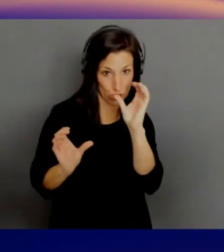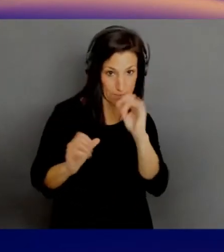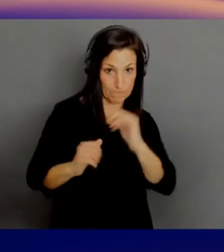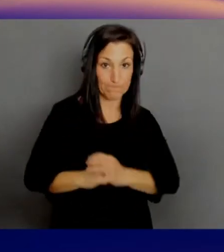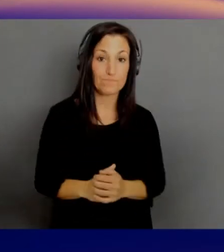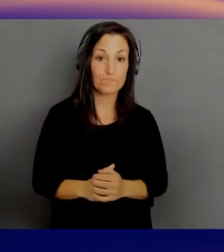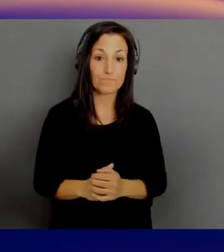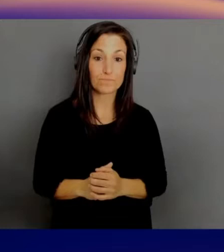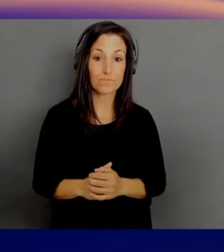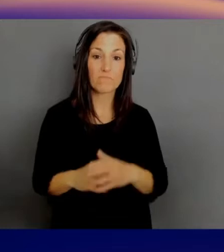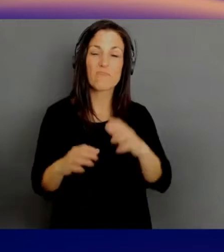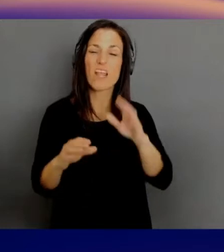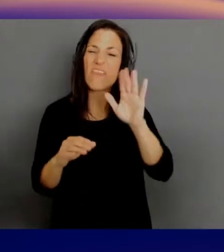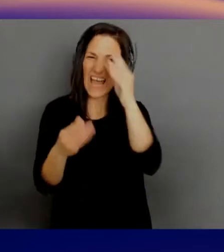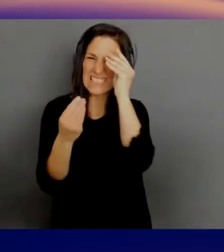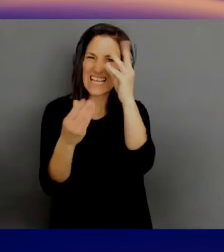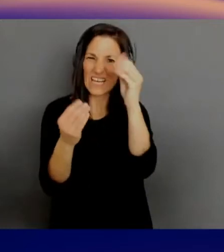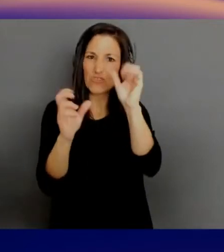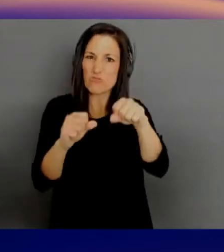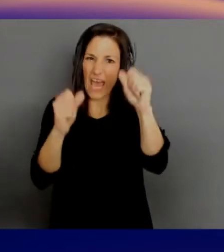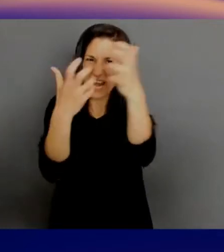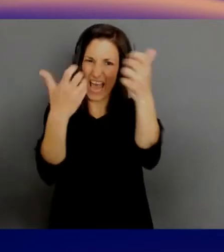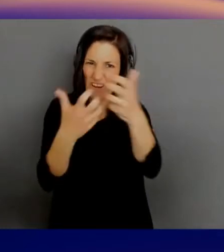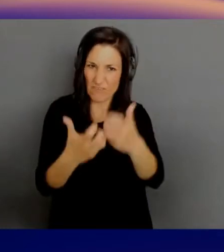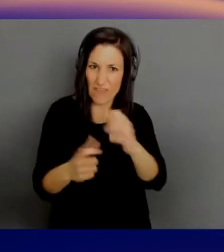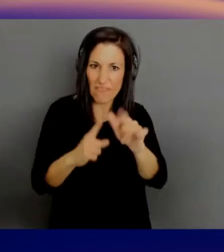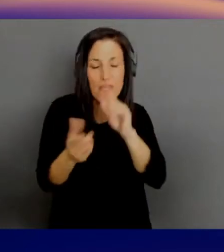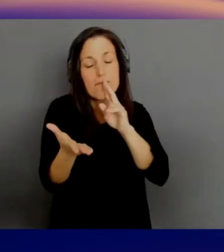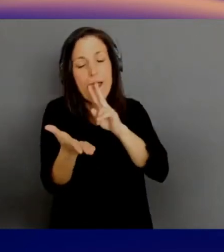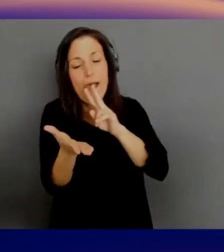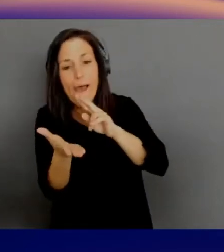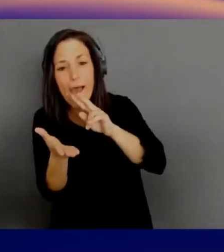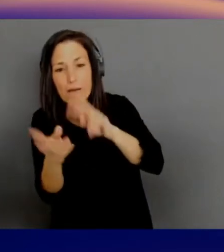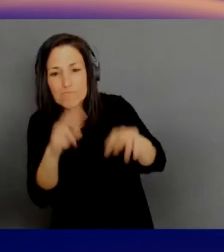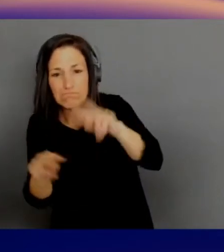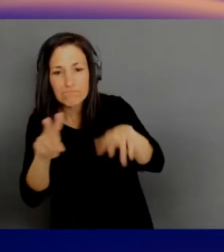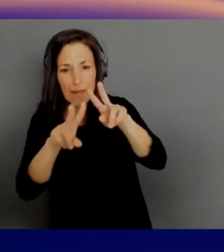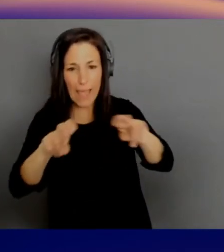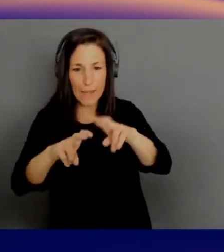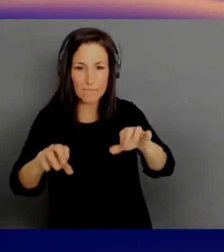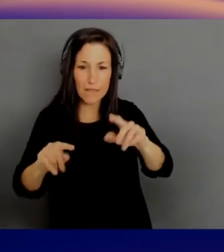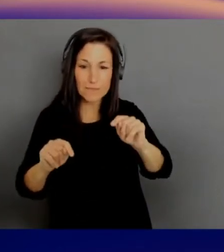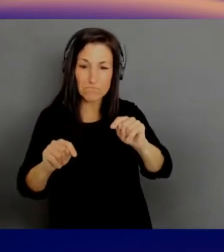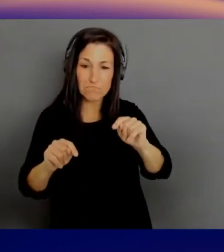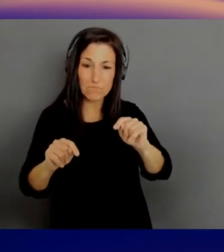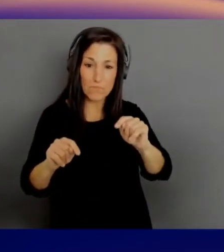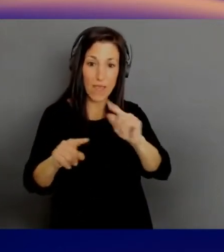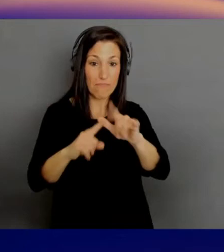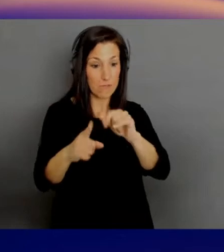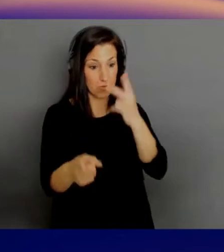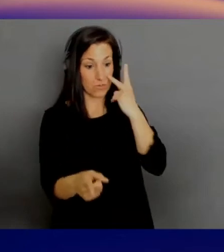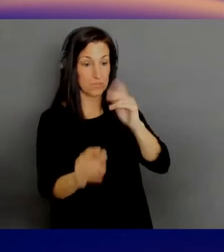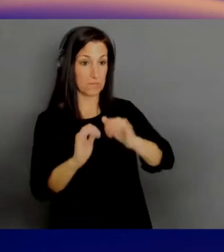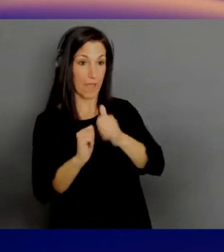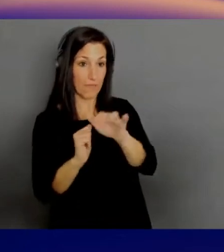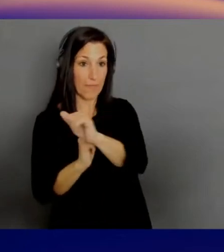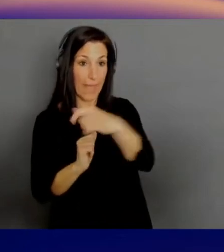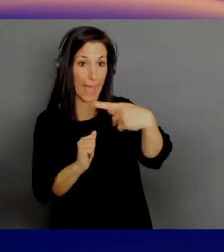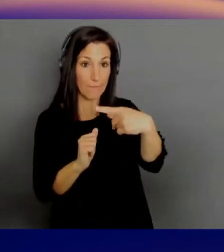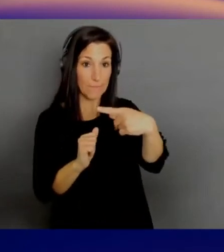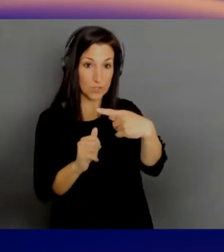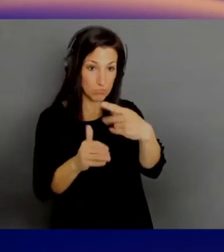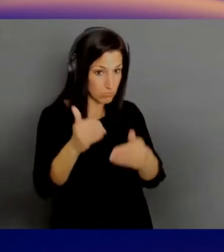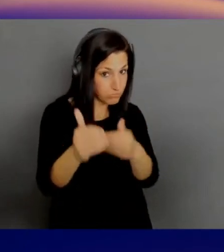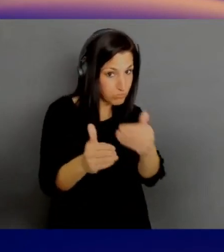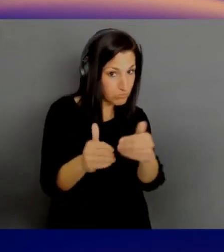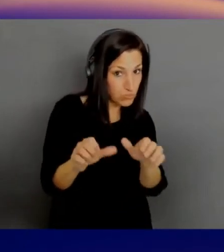the data, and then you can analyze it, and then you can find how your application is doing. Also, you can basically build